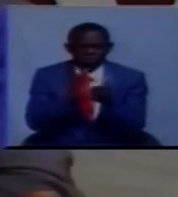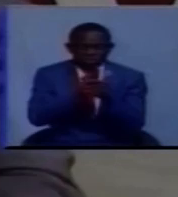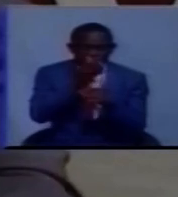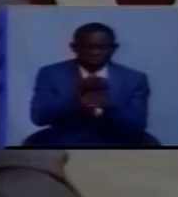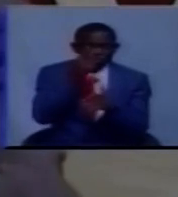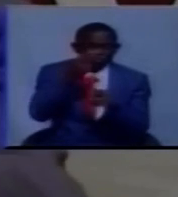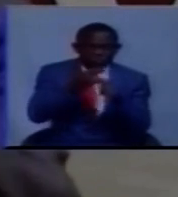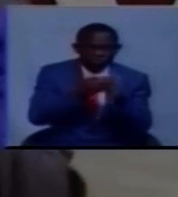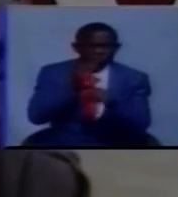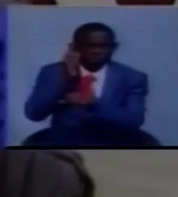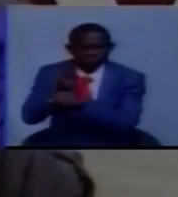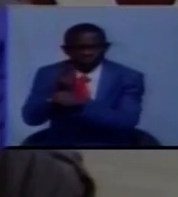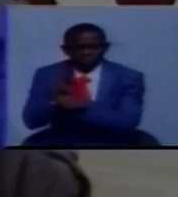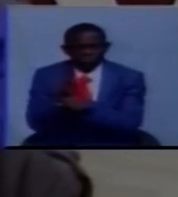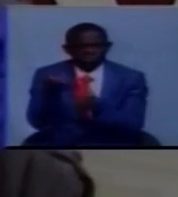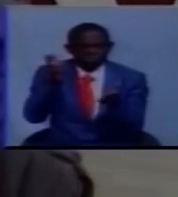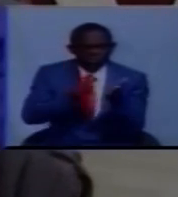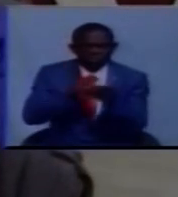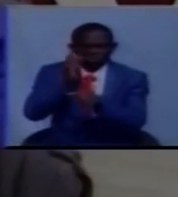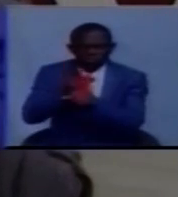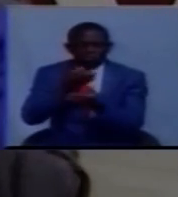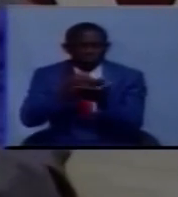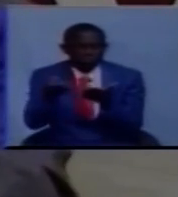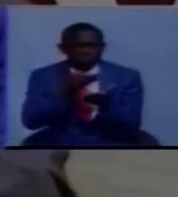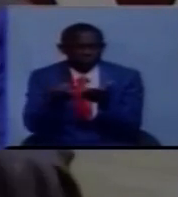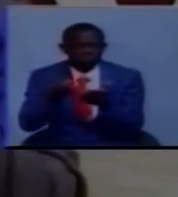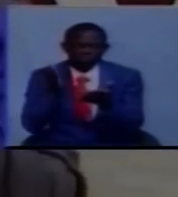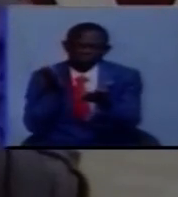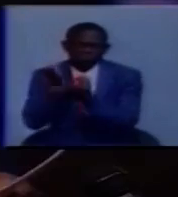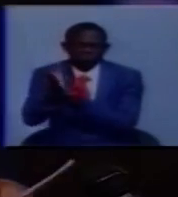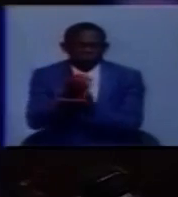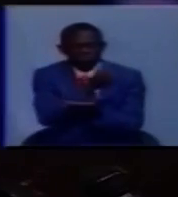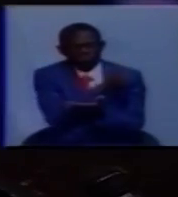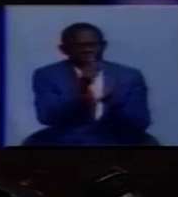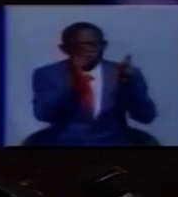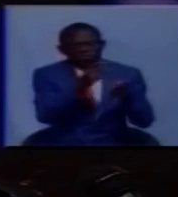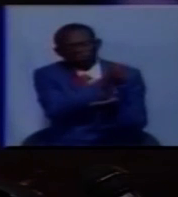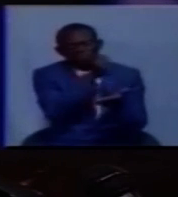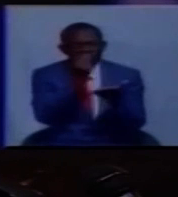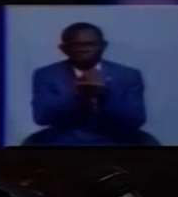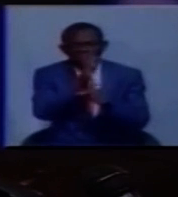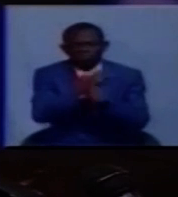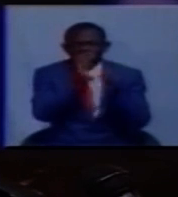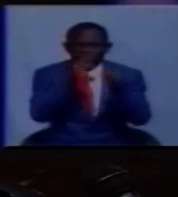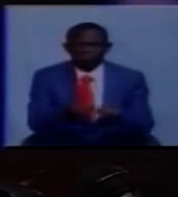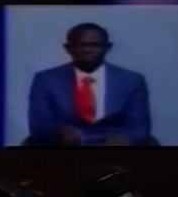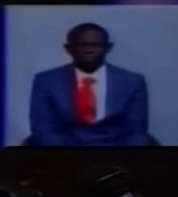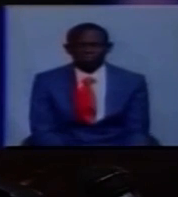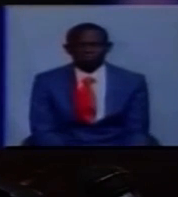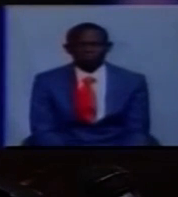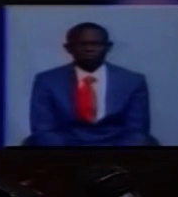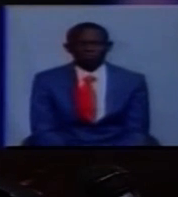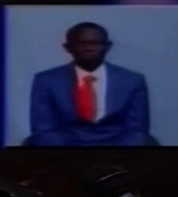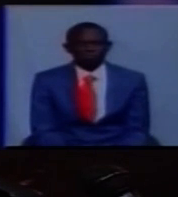He has failed. Then I've gotten rid of them. You can easily get rid of the person. So there should be a system. Clearly, sitting and looking at this law, you've held it as a very good